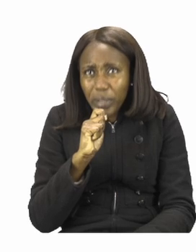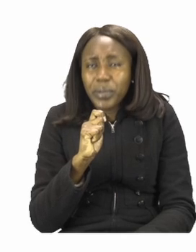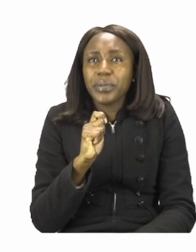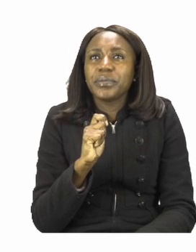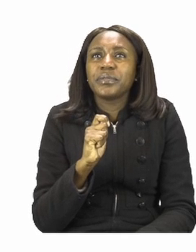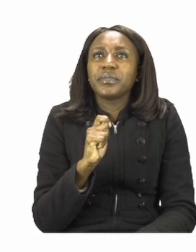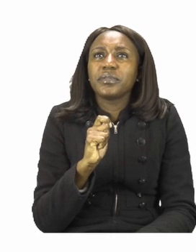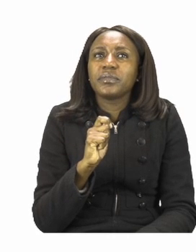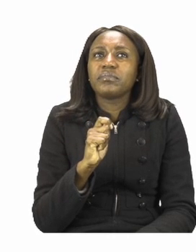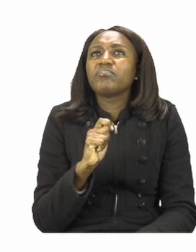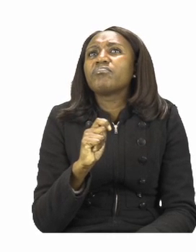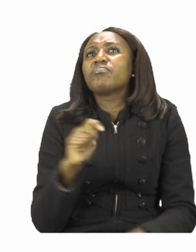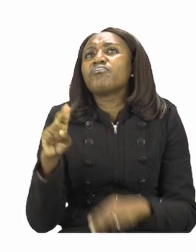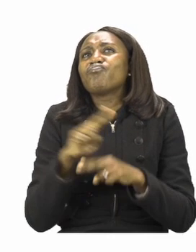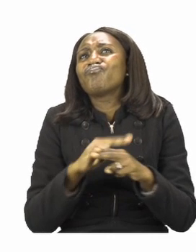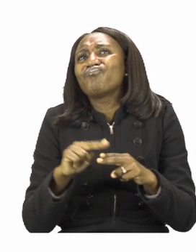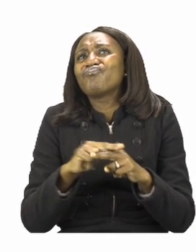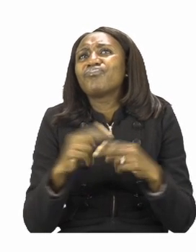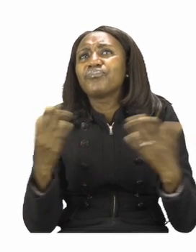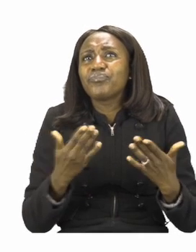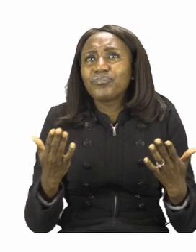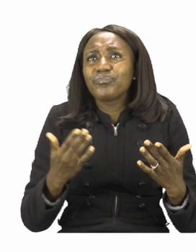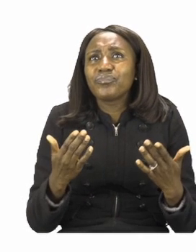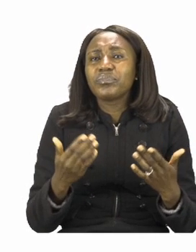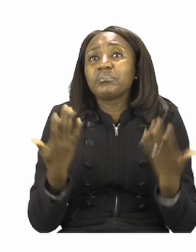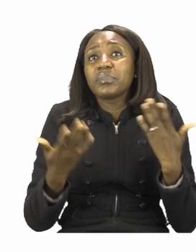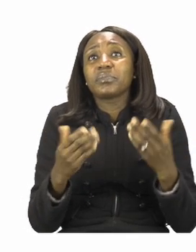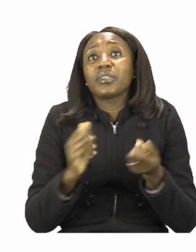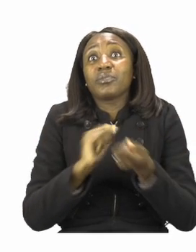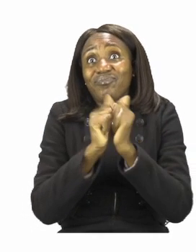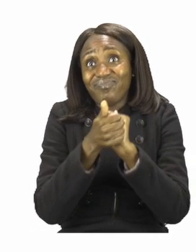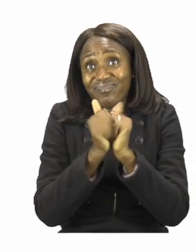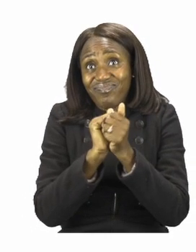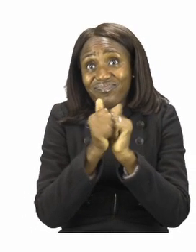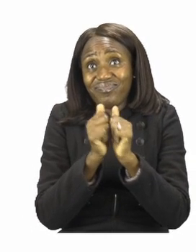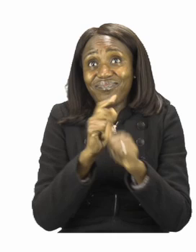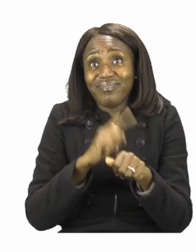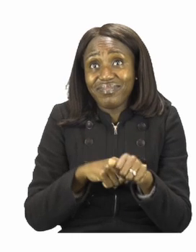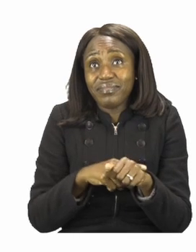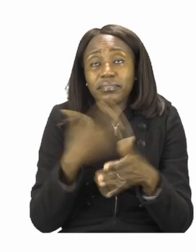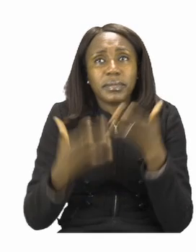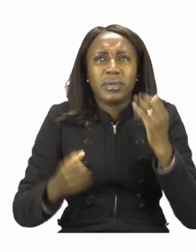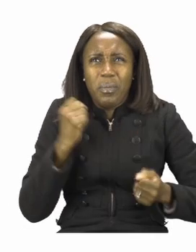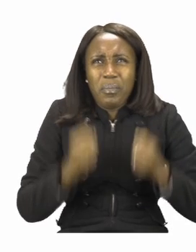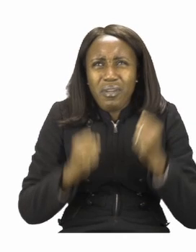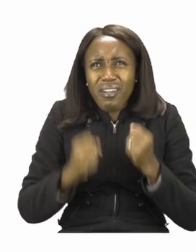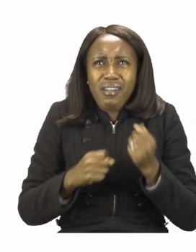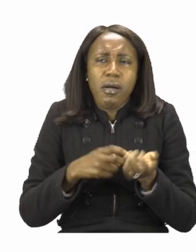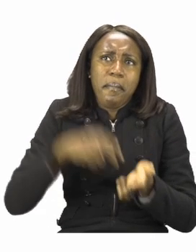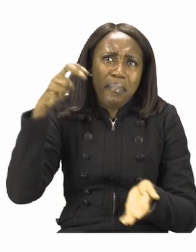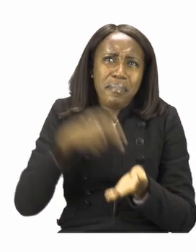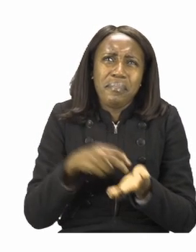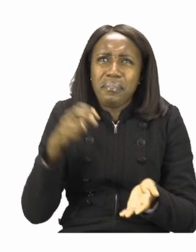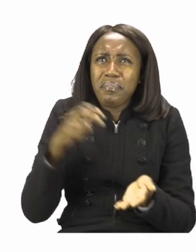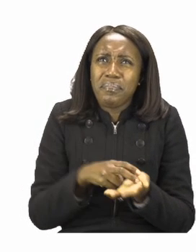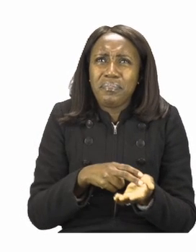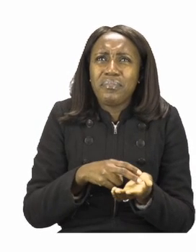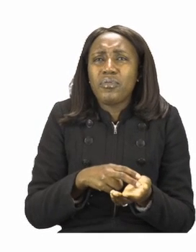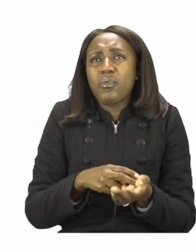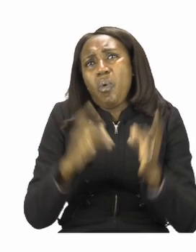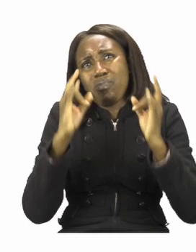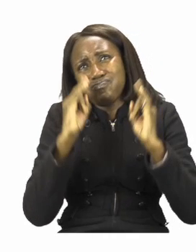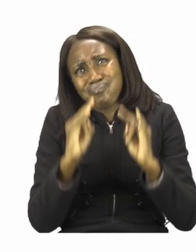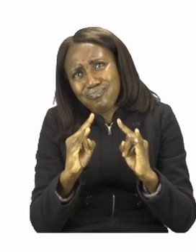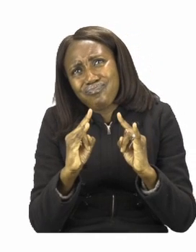whistle is used especially when we are playing sports like running and jumping and